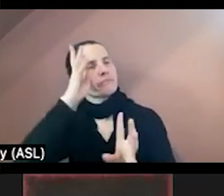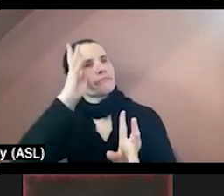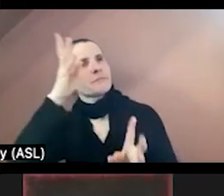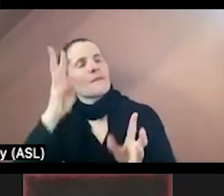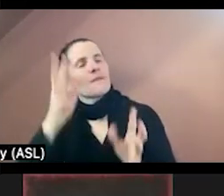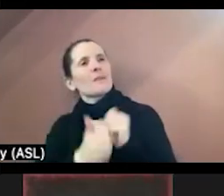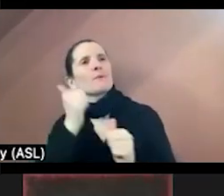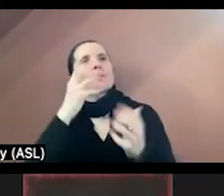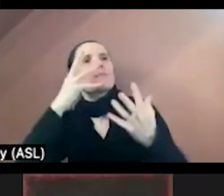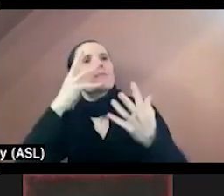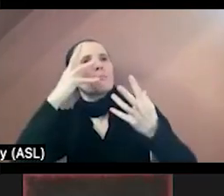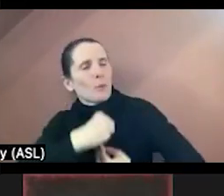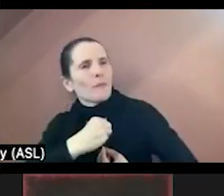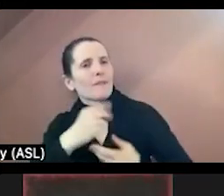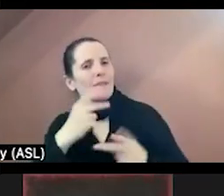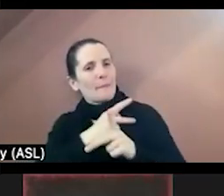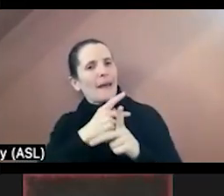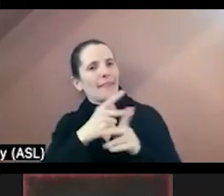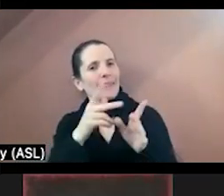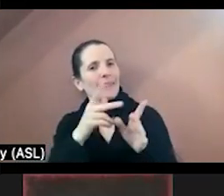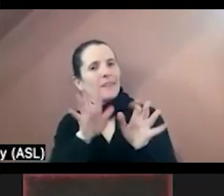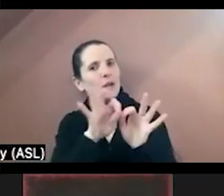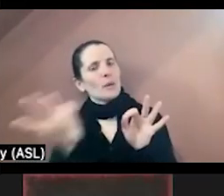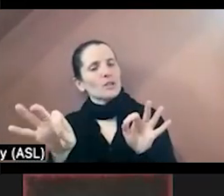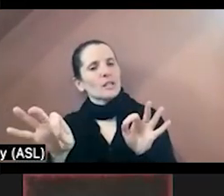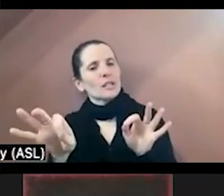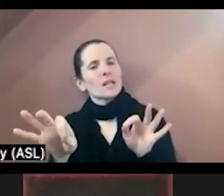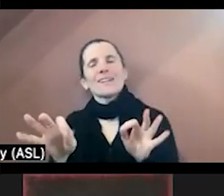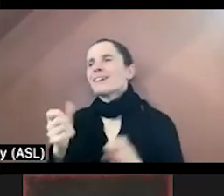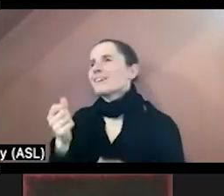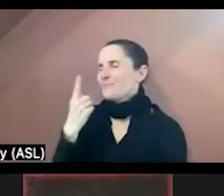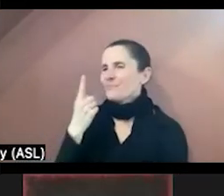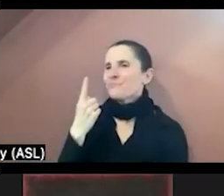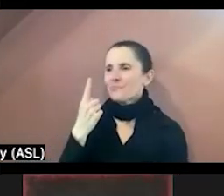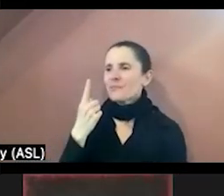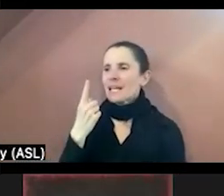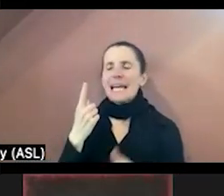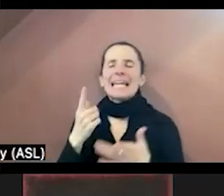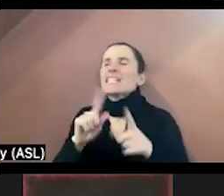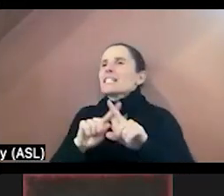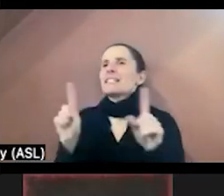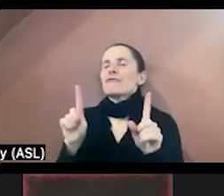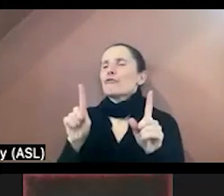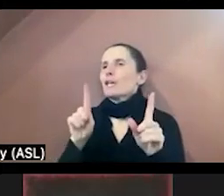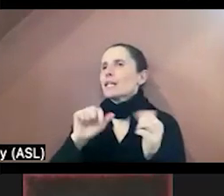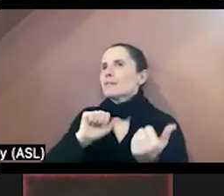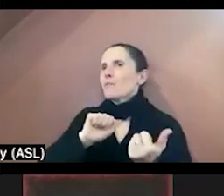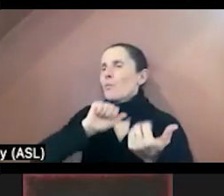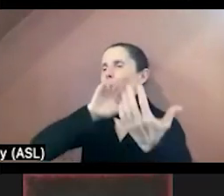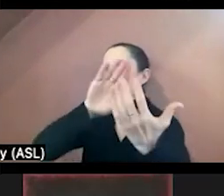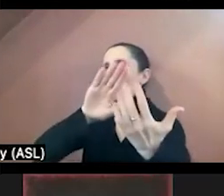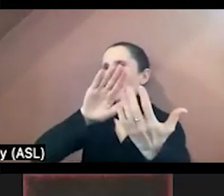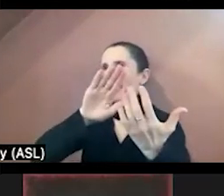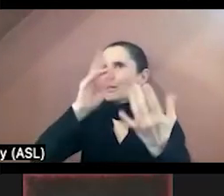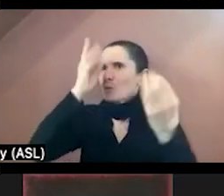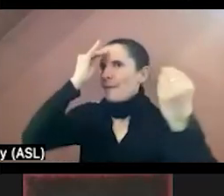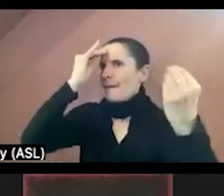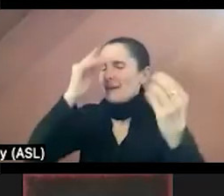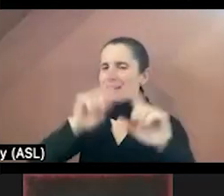It's not a case, I think. It's not a case. It's just following a different path, a mental pattern. And